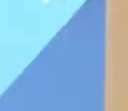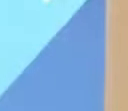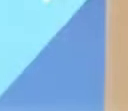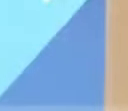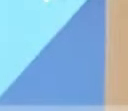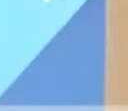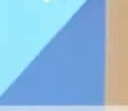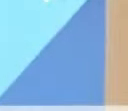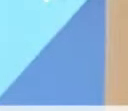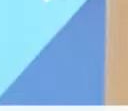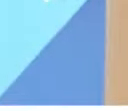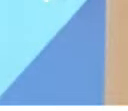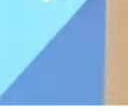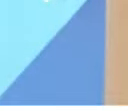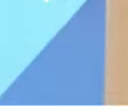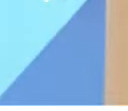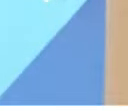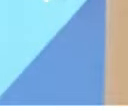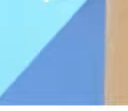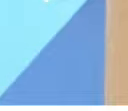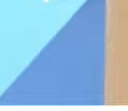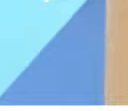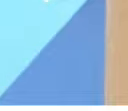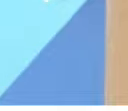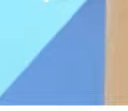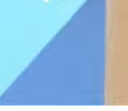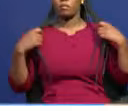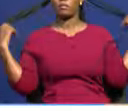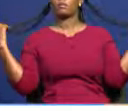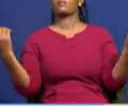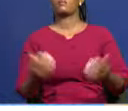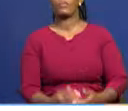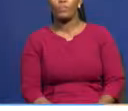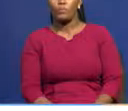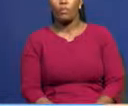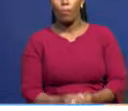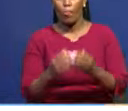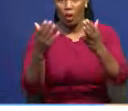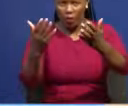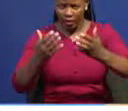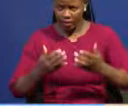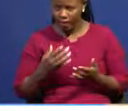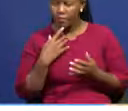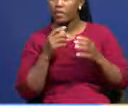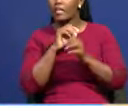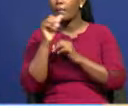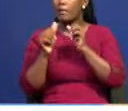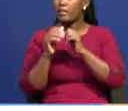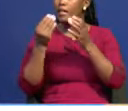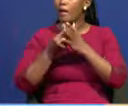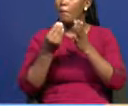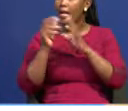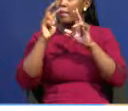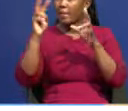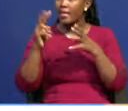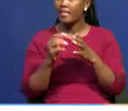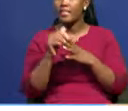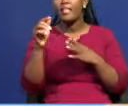Welcome back for this second hour. As you can see behind me, we're all talking about money matters. This week is very important, one for the Finance